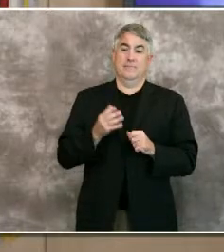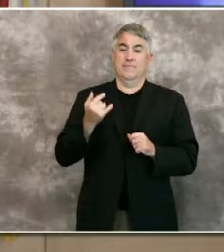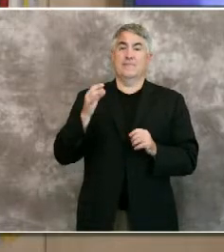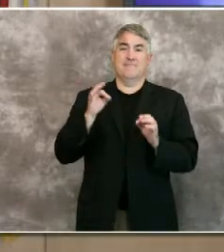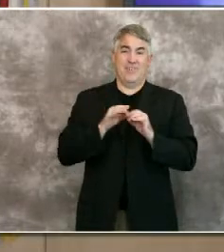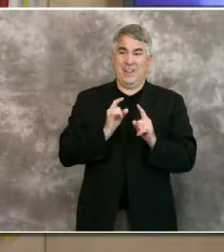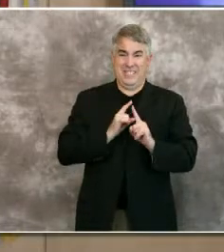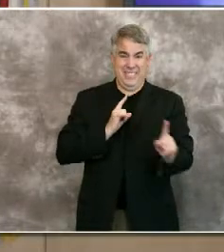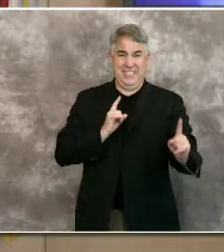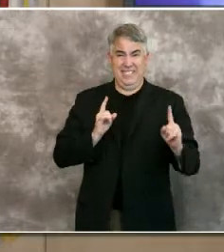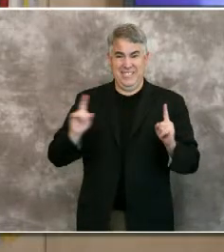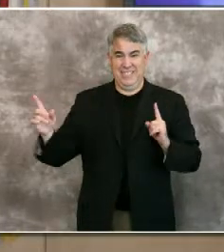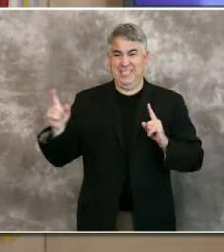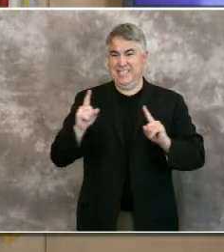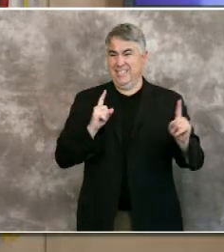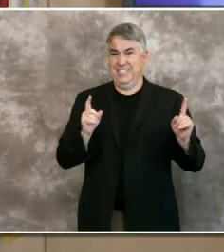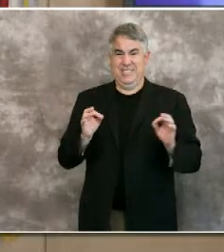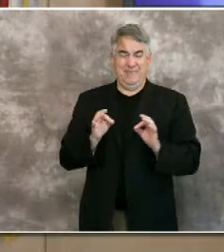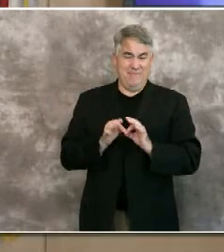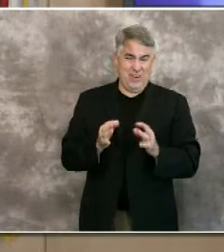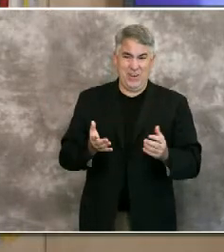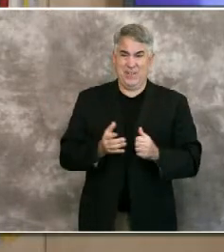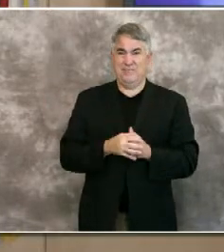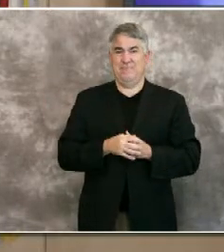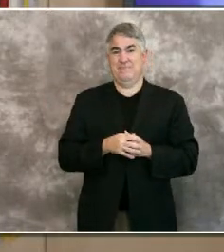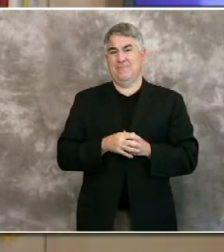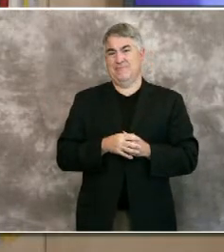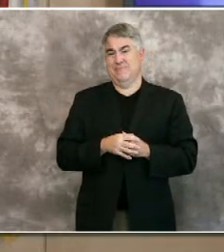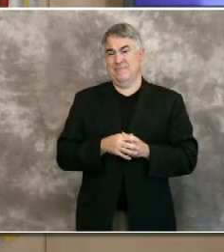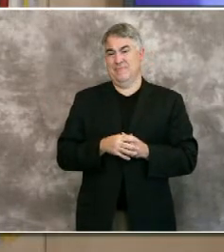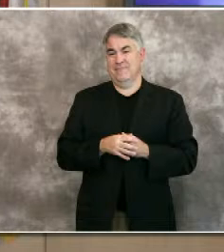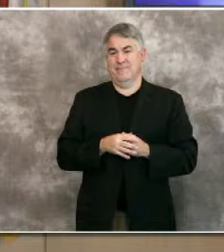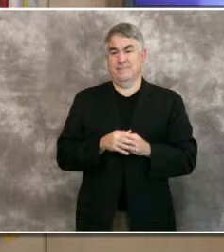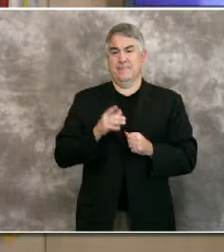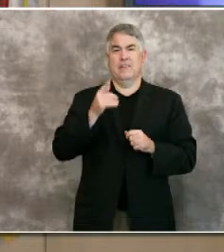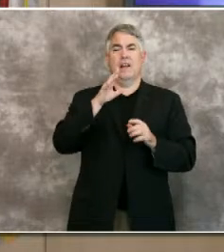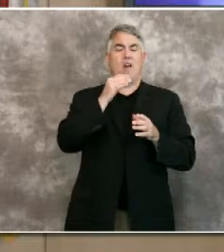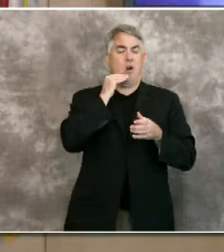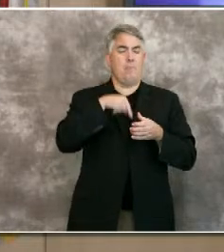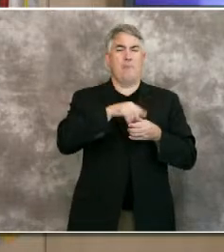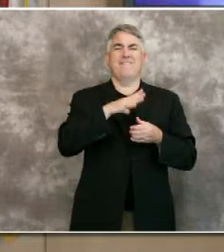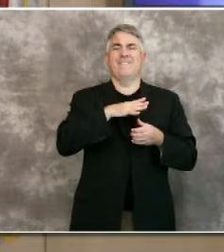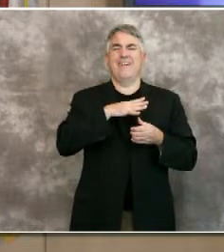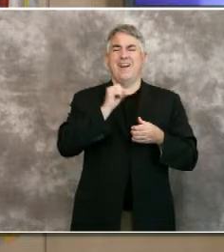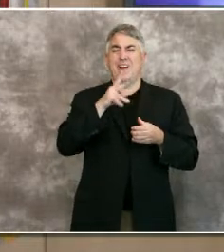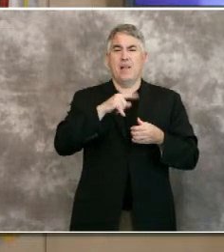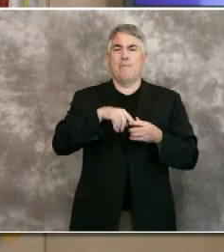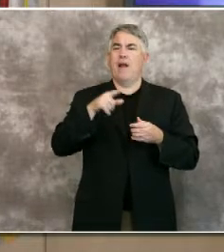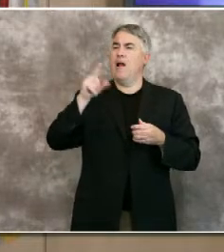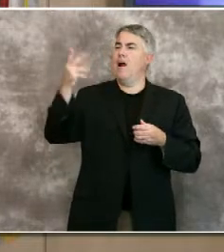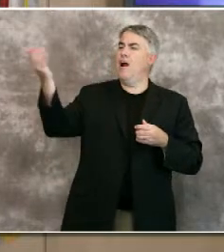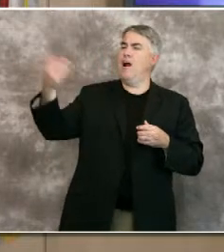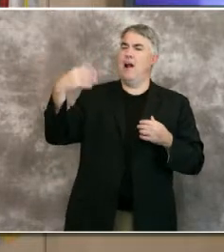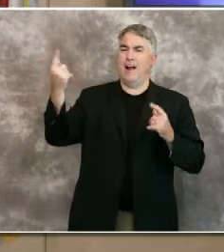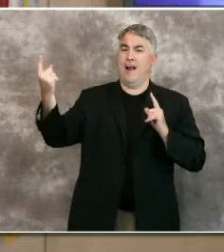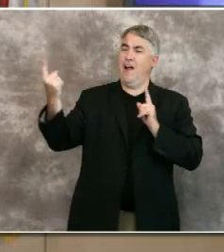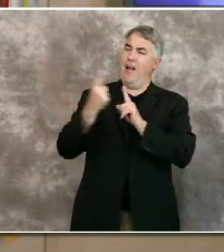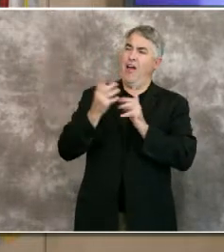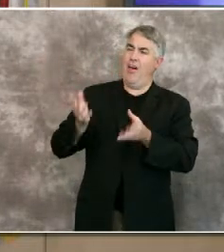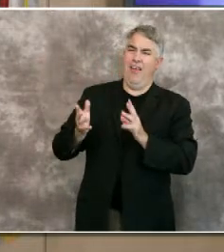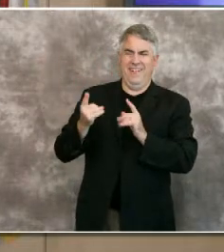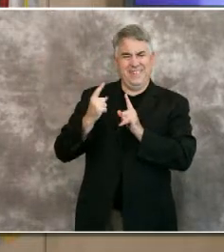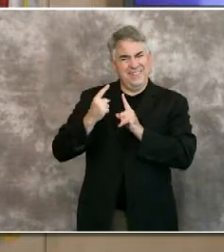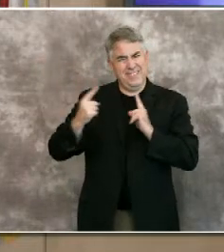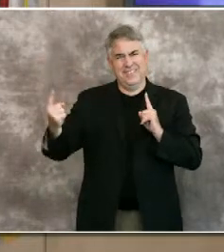among non-household members. Please do all of the things we need to do, because at the end of the day, even the most robust enforcement of the public